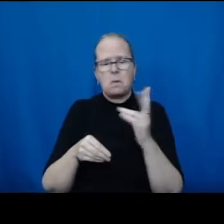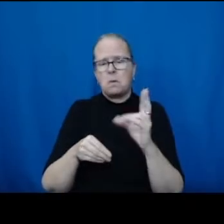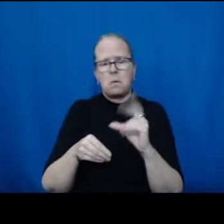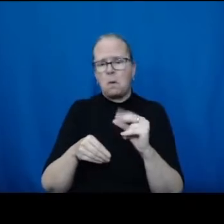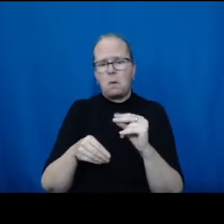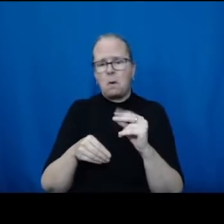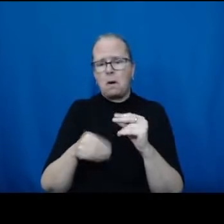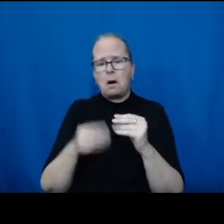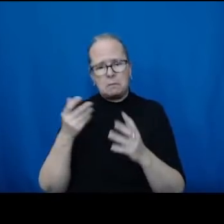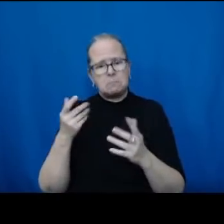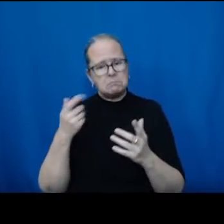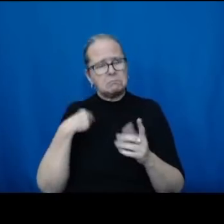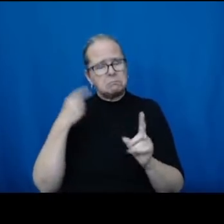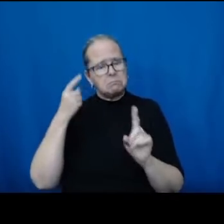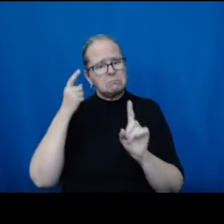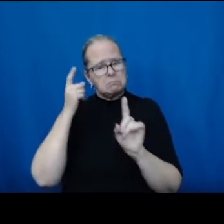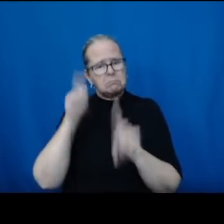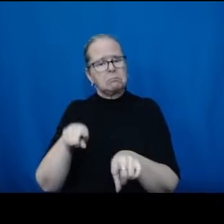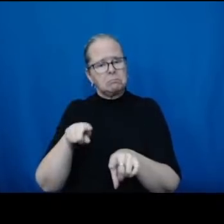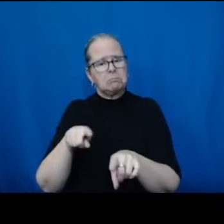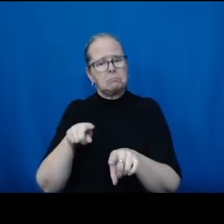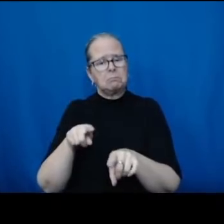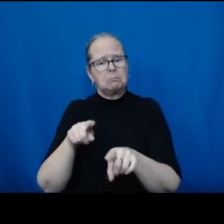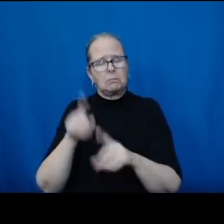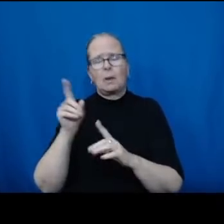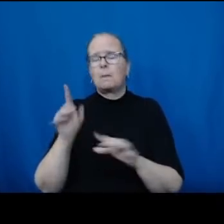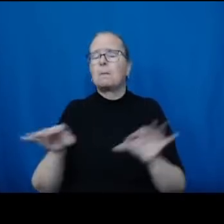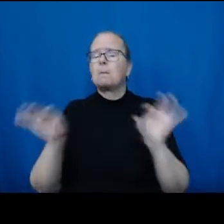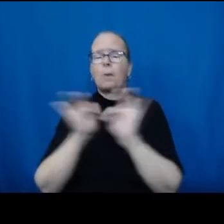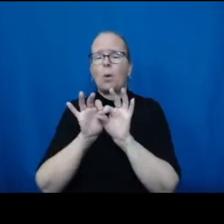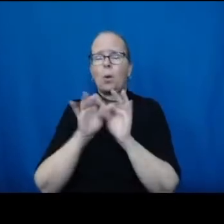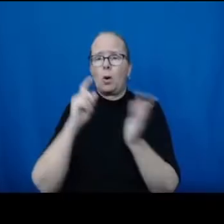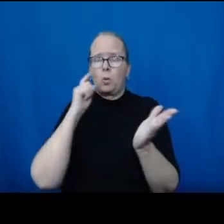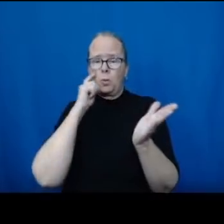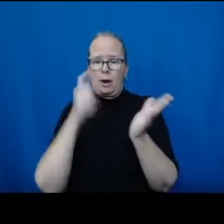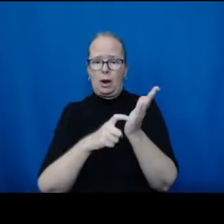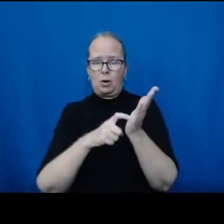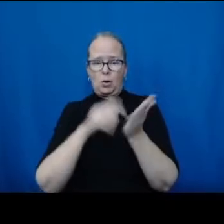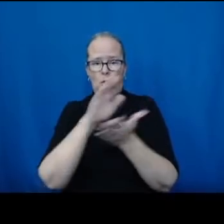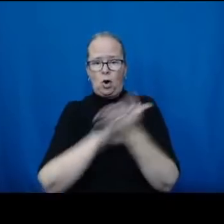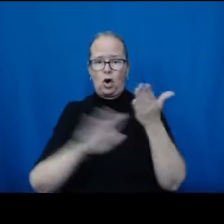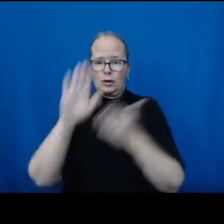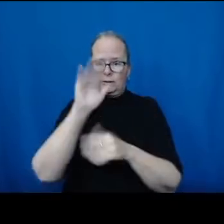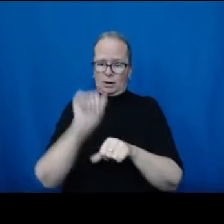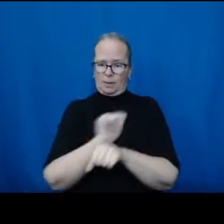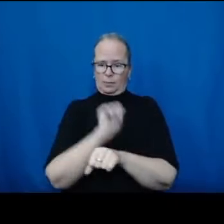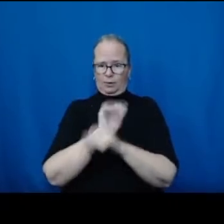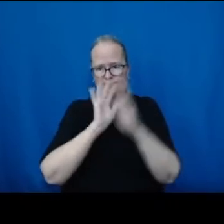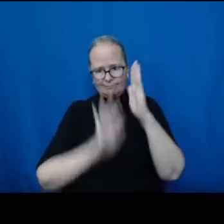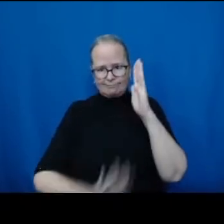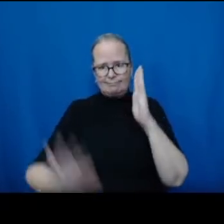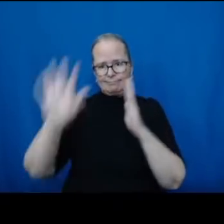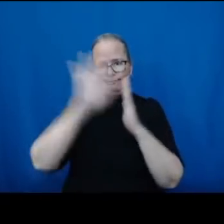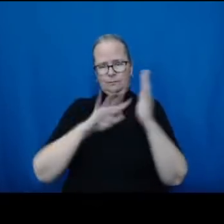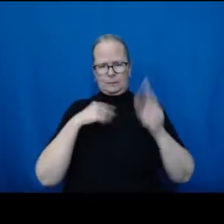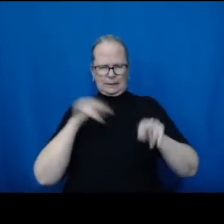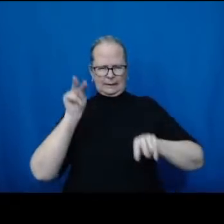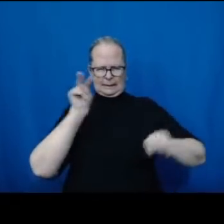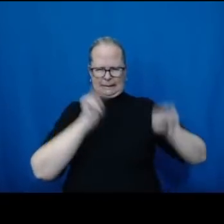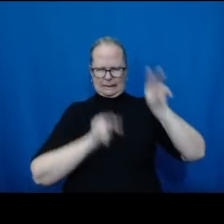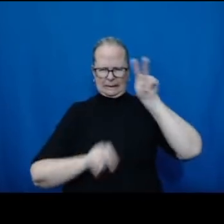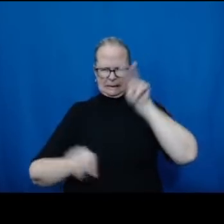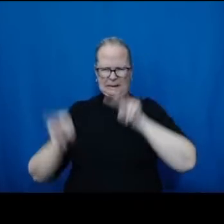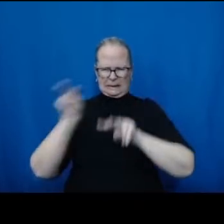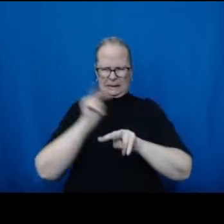at how do we work with the physicians that are spreading this misinformation. What does it look like to kind of talk to